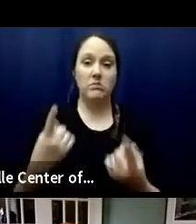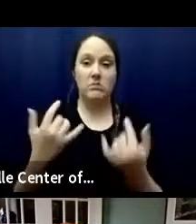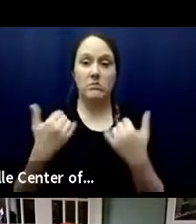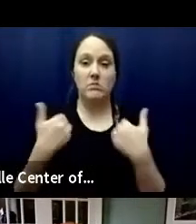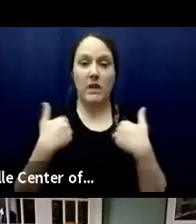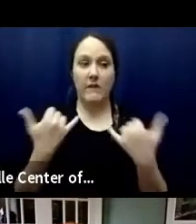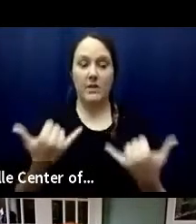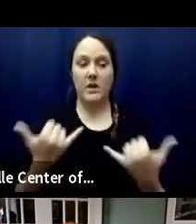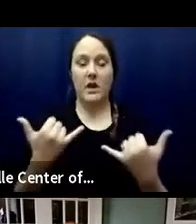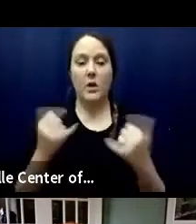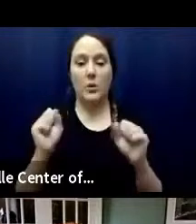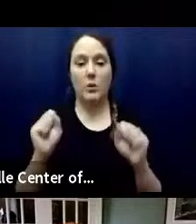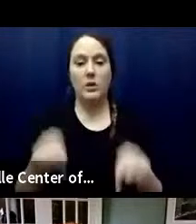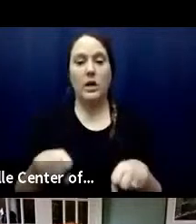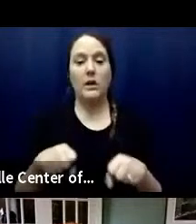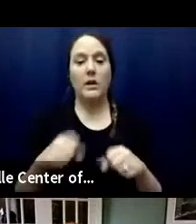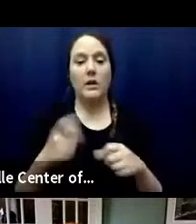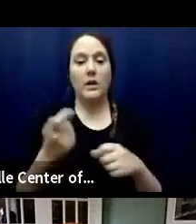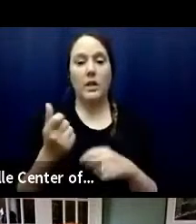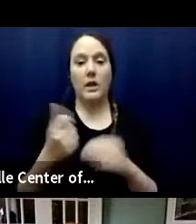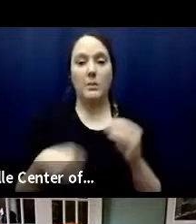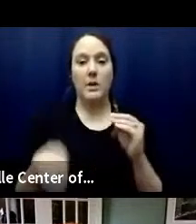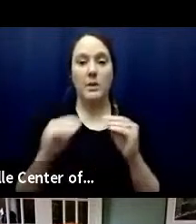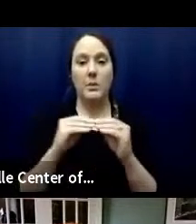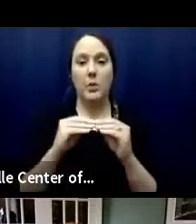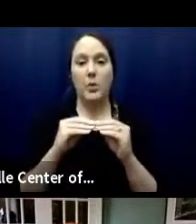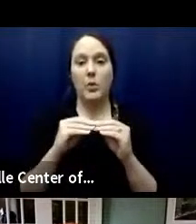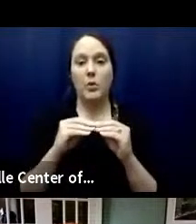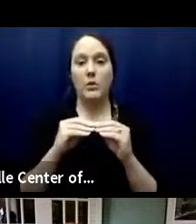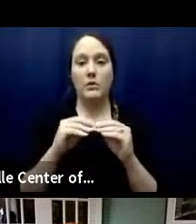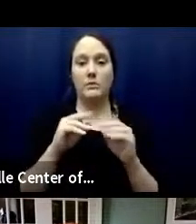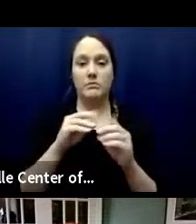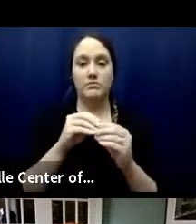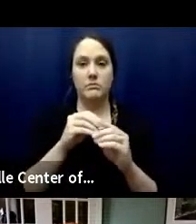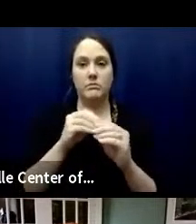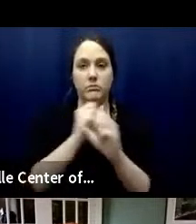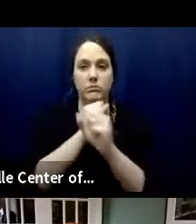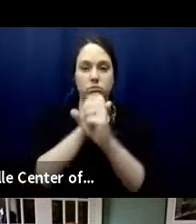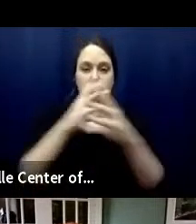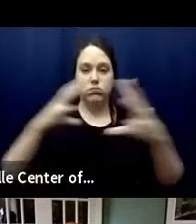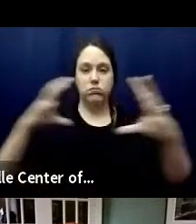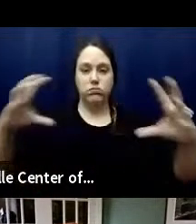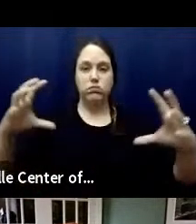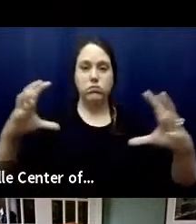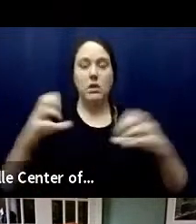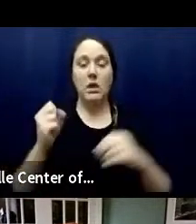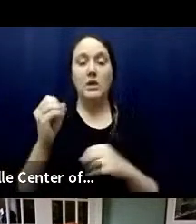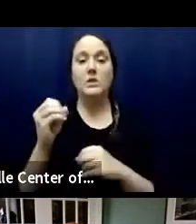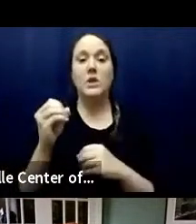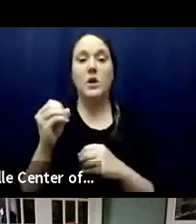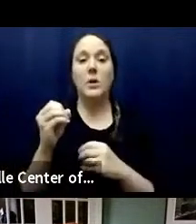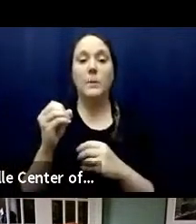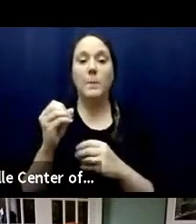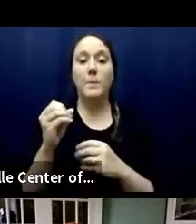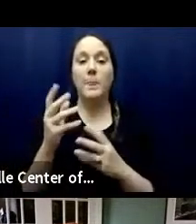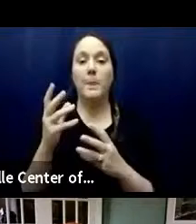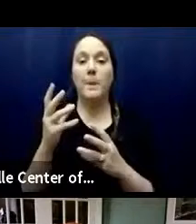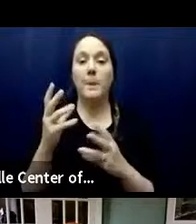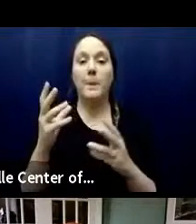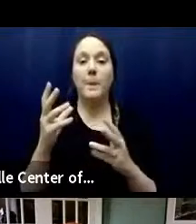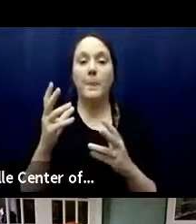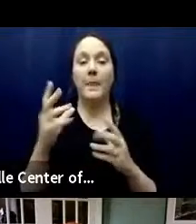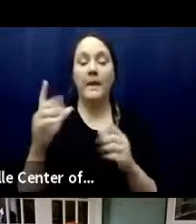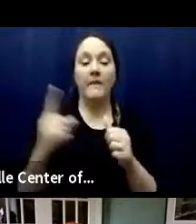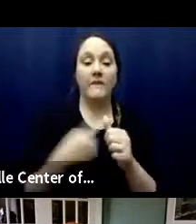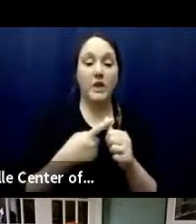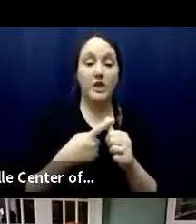now and take us a little more at a 20,000 foot view. And what I mean by that is, well, first of all, from a